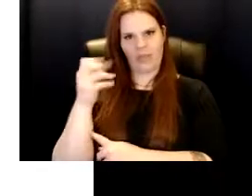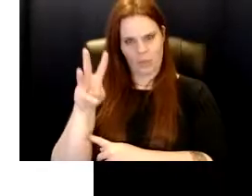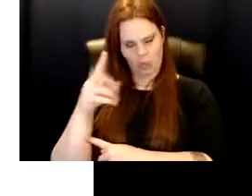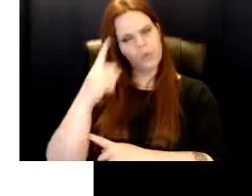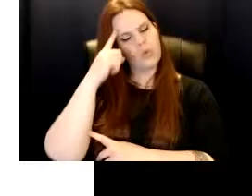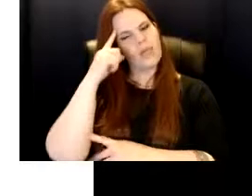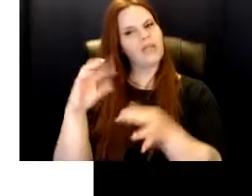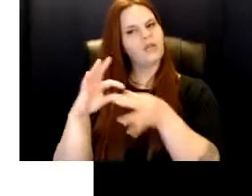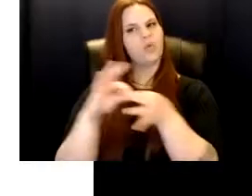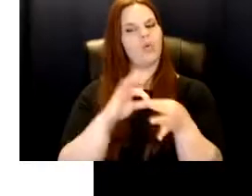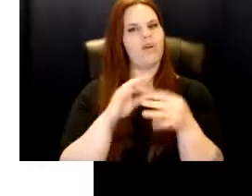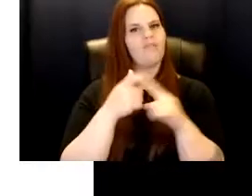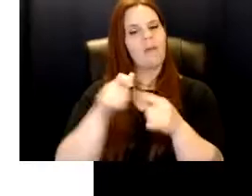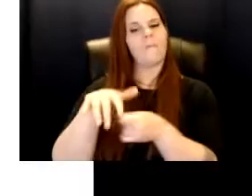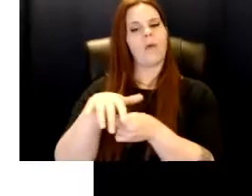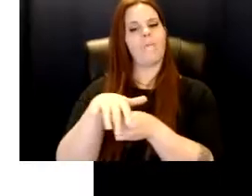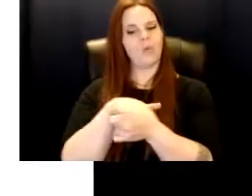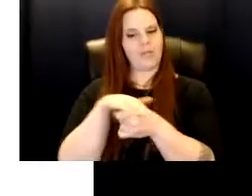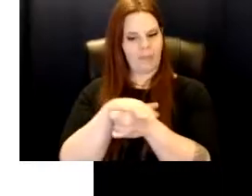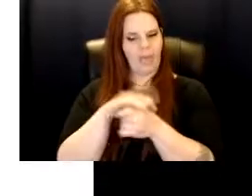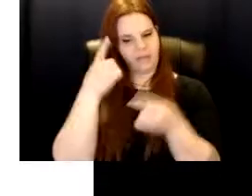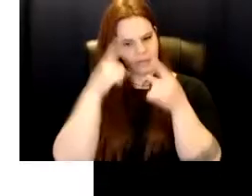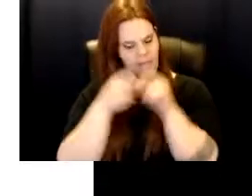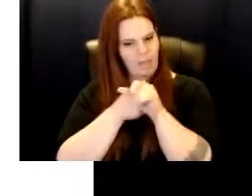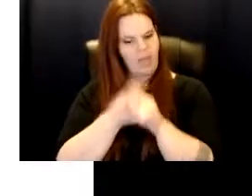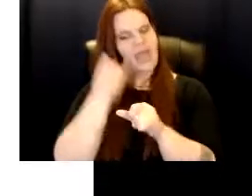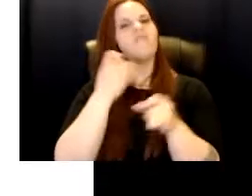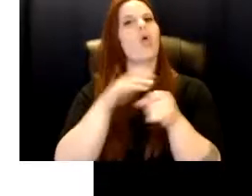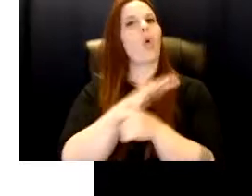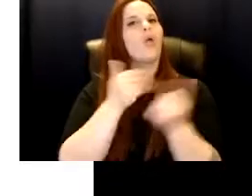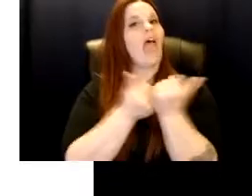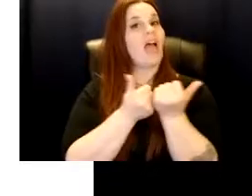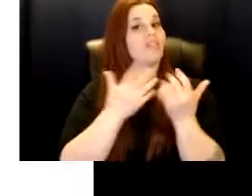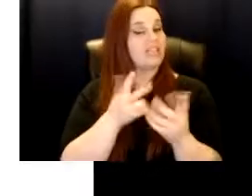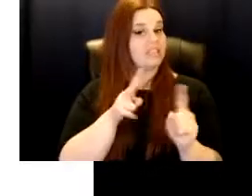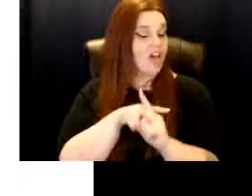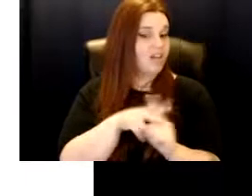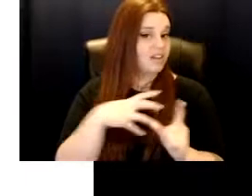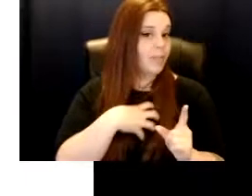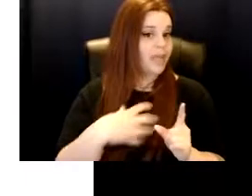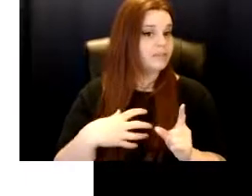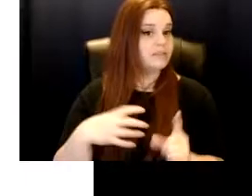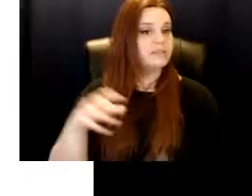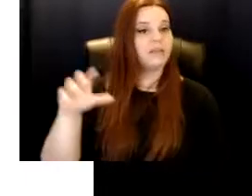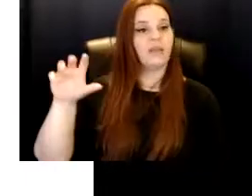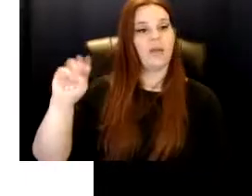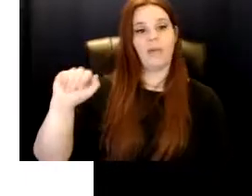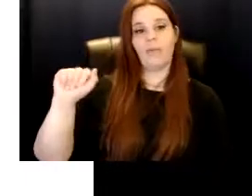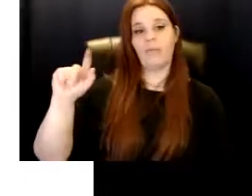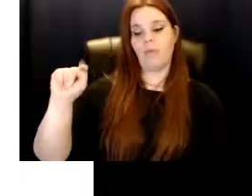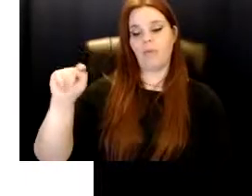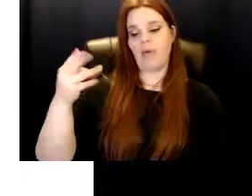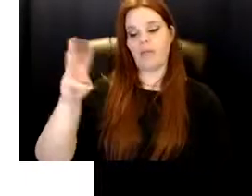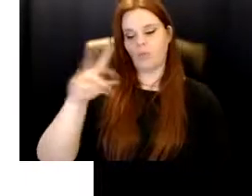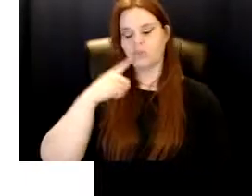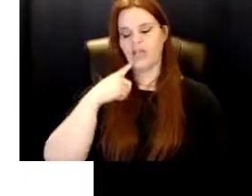municipalities' compliance if local advocates filed complaints? Well, I mean, one of the things with this study